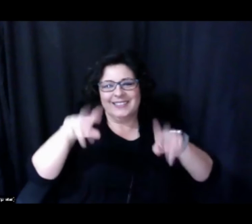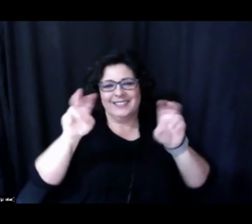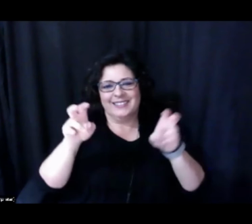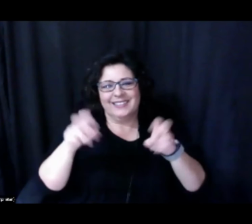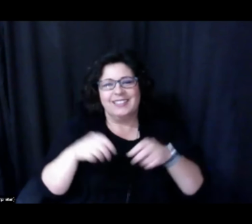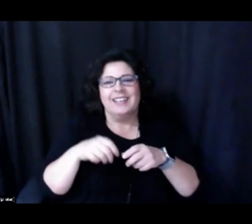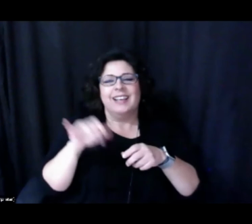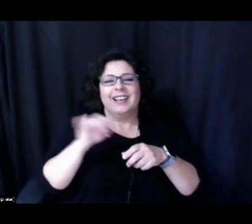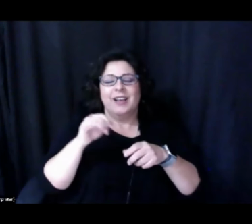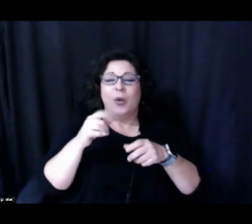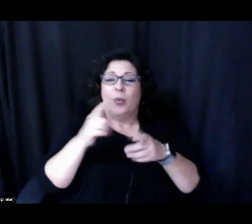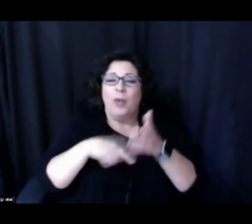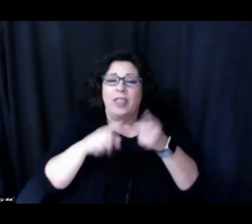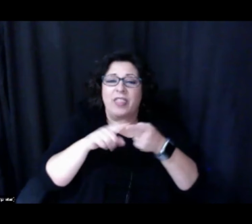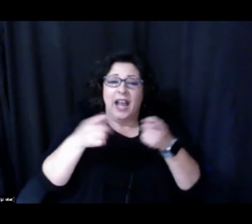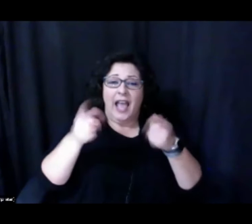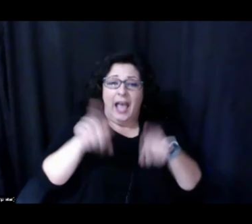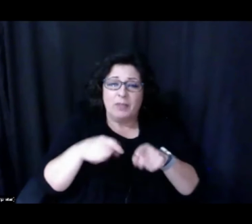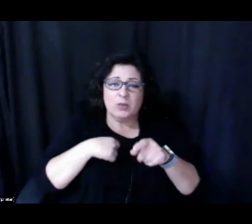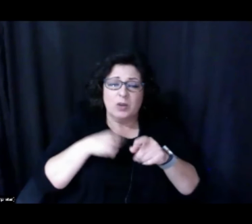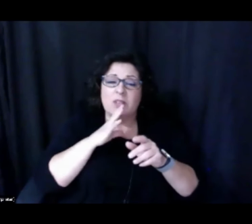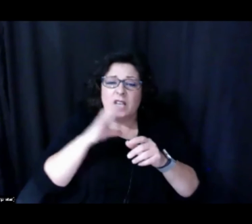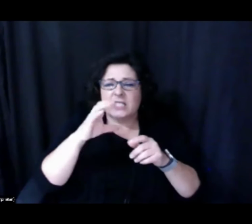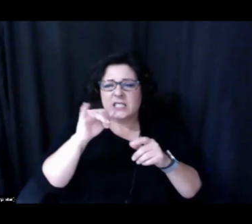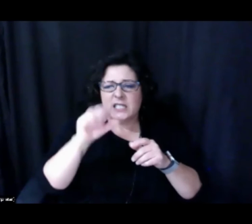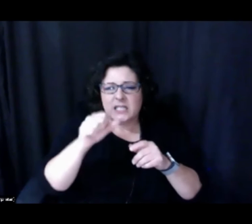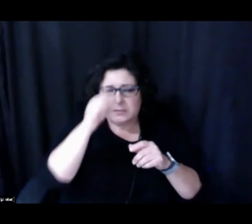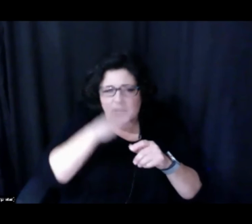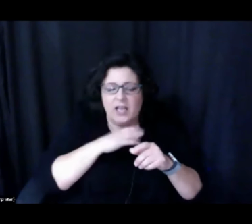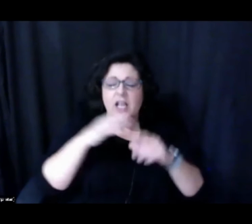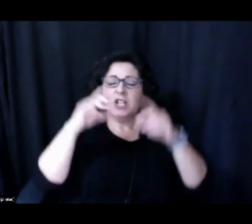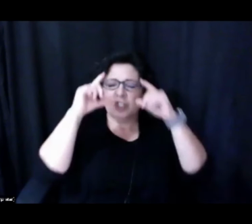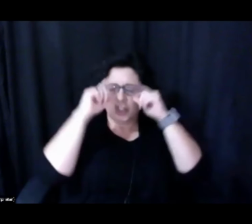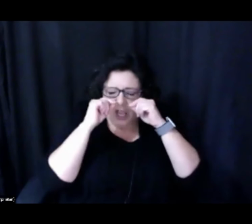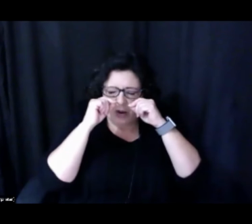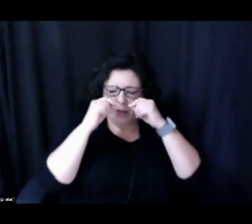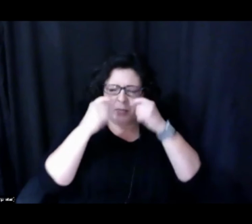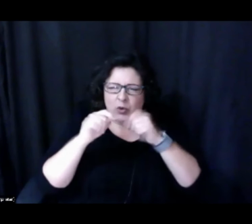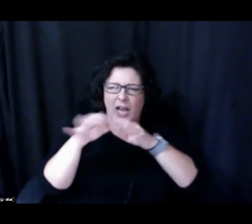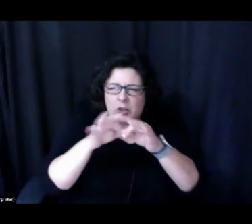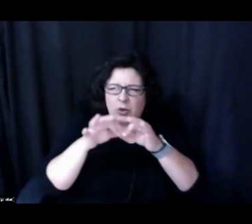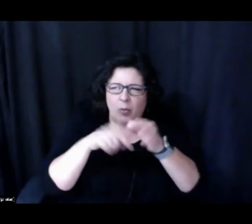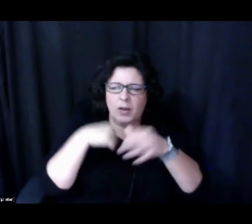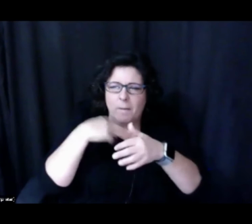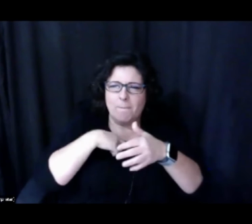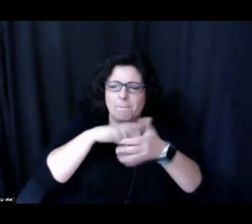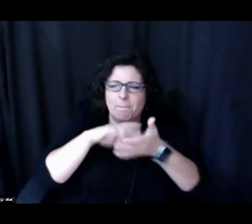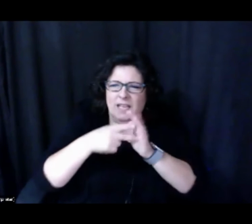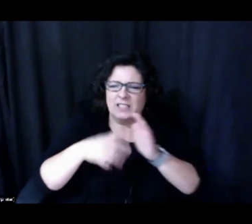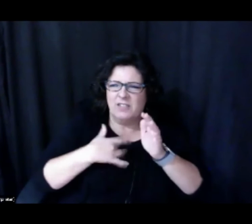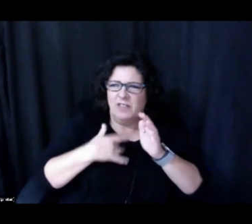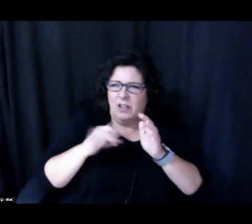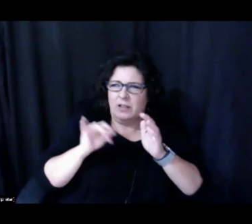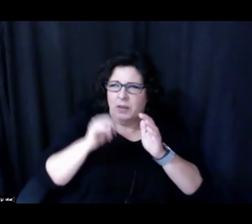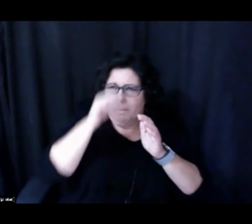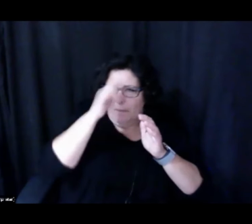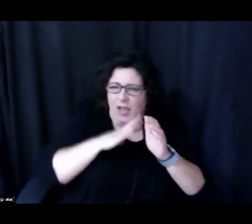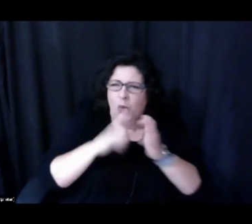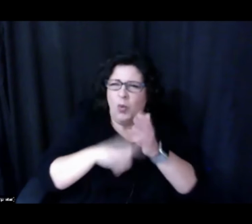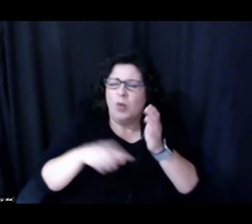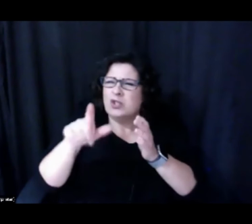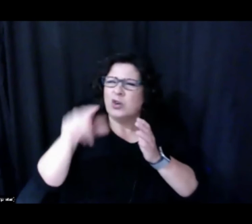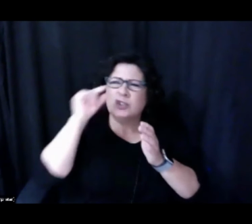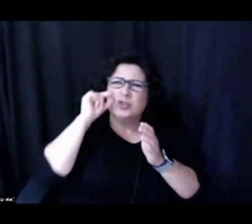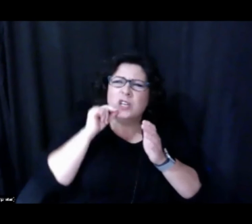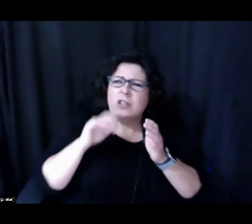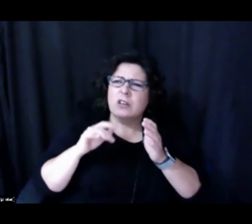whenever that happens, like if I'm talking to a cis man, I'm like, if you shut your eyes and try to describe to me what it means to be a man, what would you say to me? What does your gender mean to you?